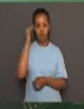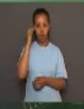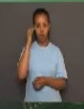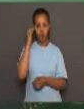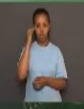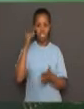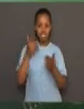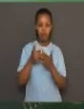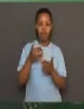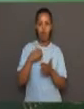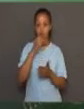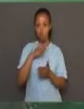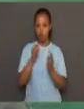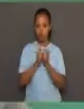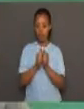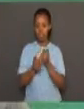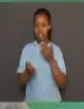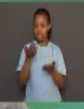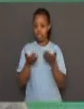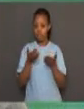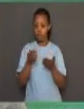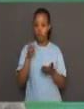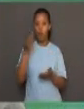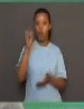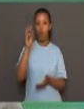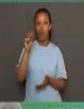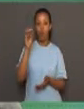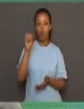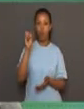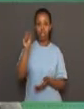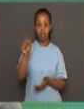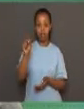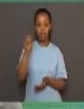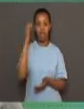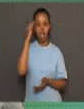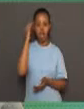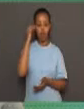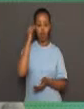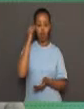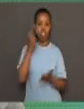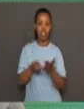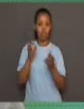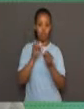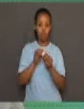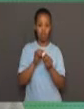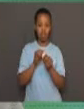to earlier human ancestors, Homo sapiens' brain also use